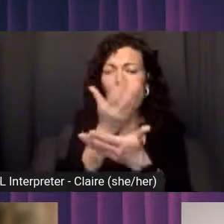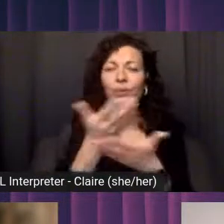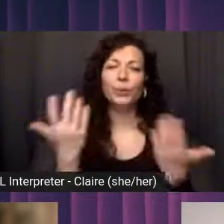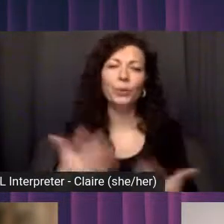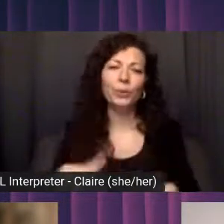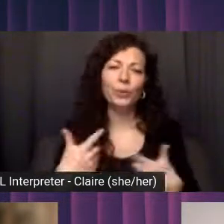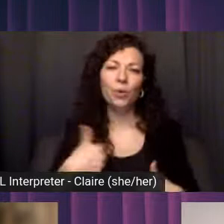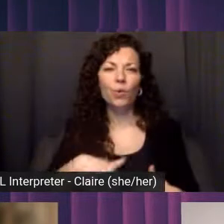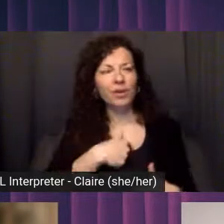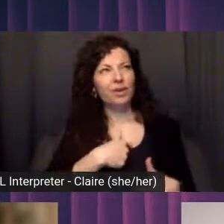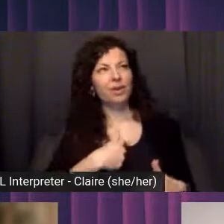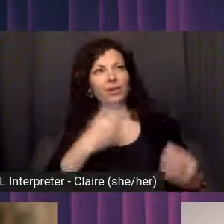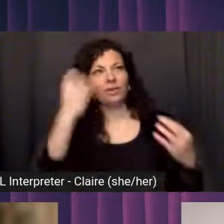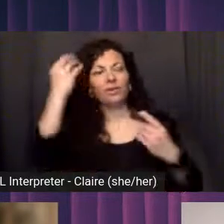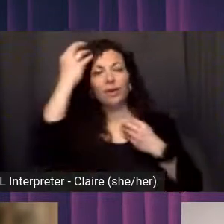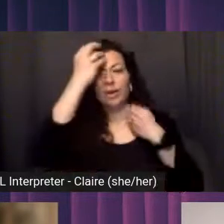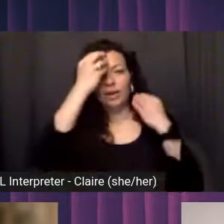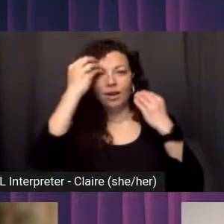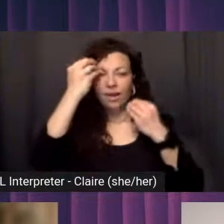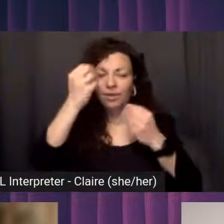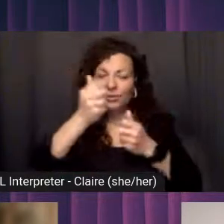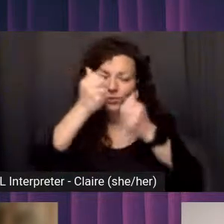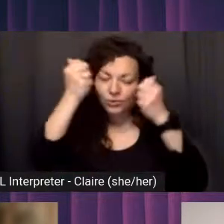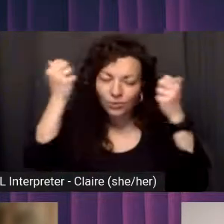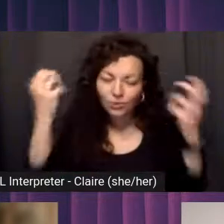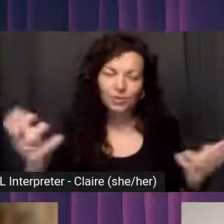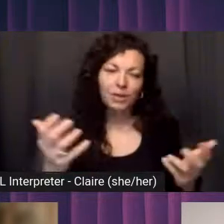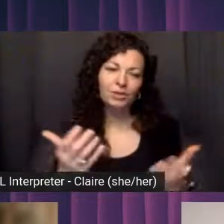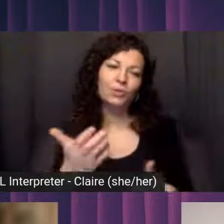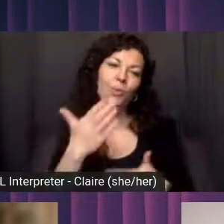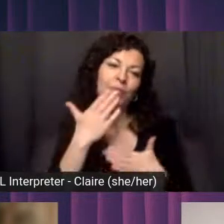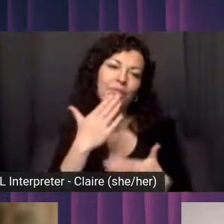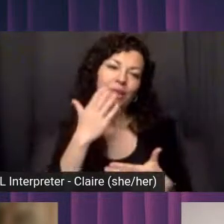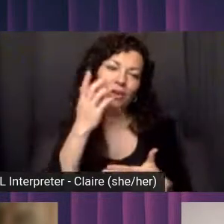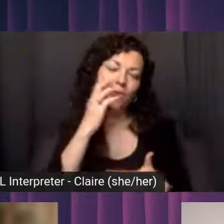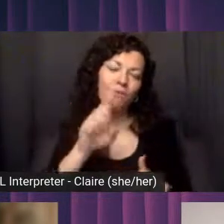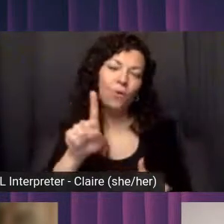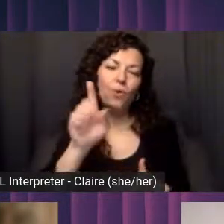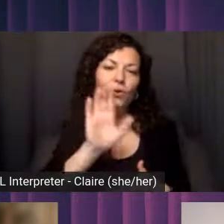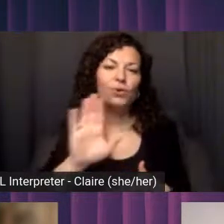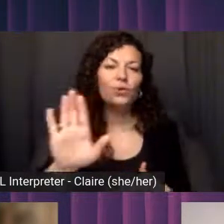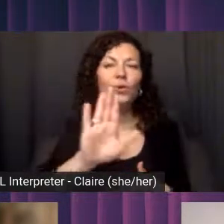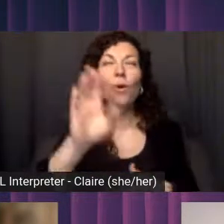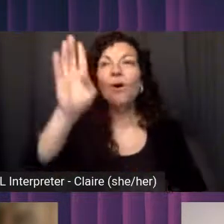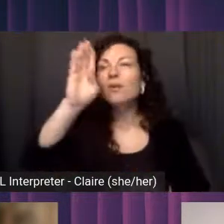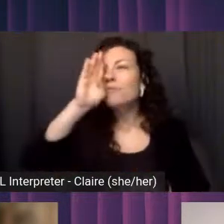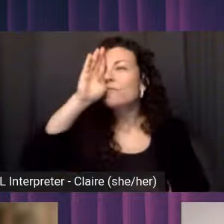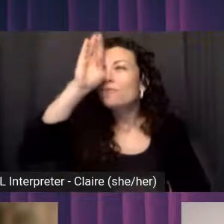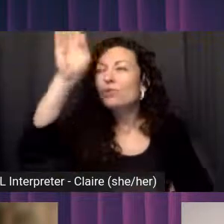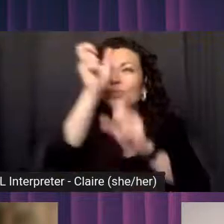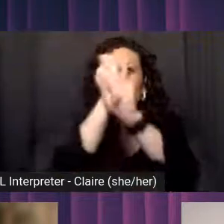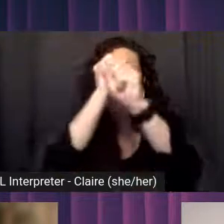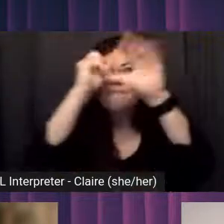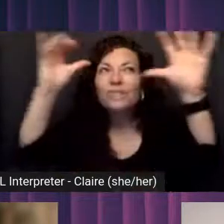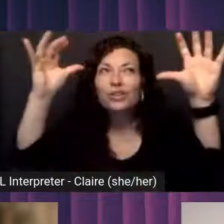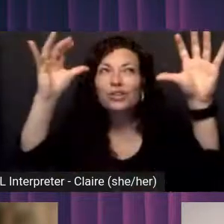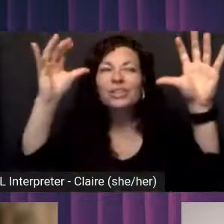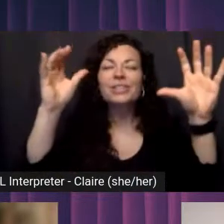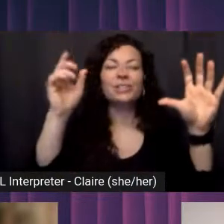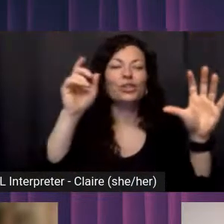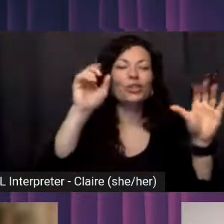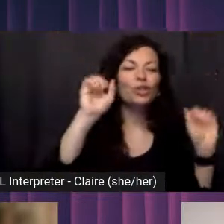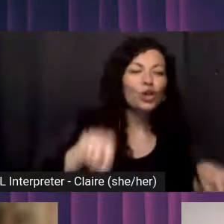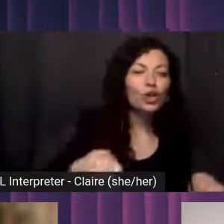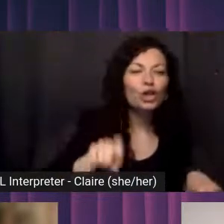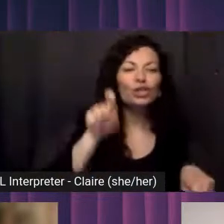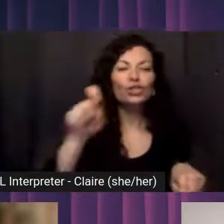about, and for sharing your beautiful visions for what our future could and should look like.